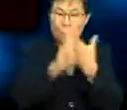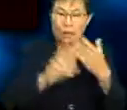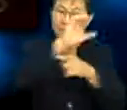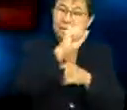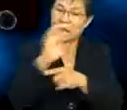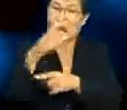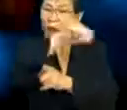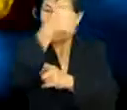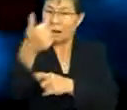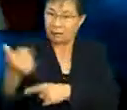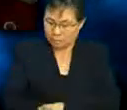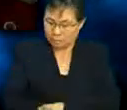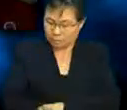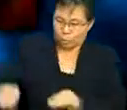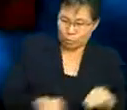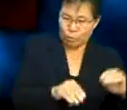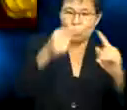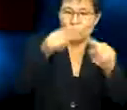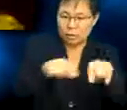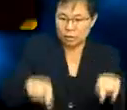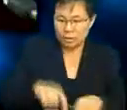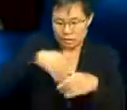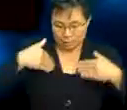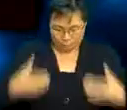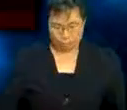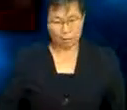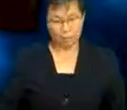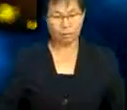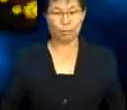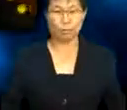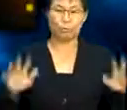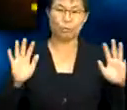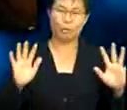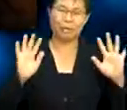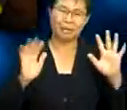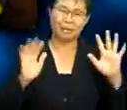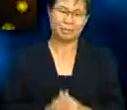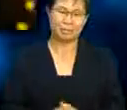other substances which are moving to their destinations inside this body.